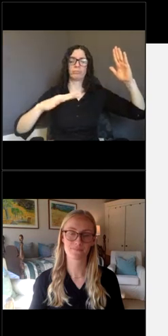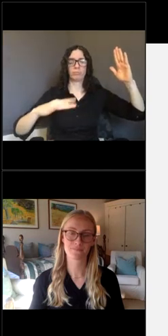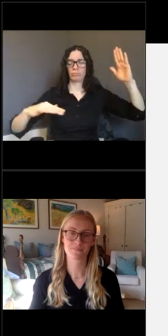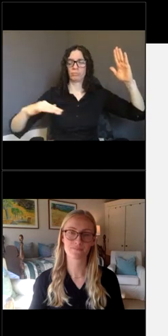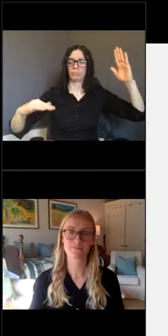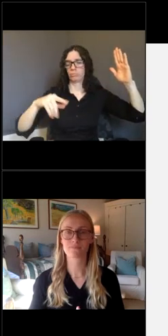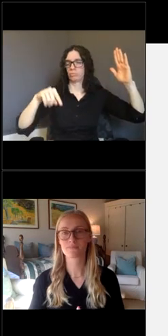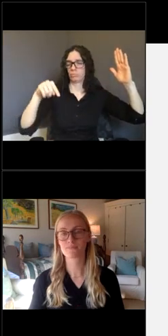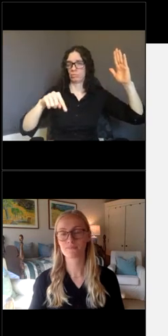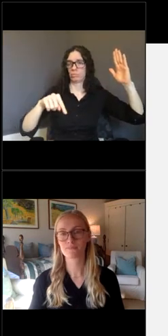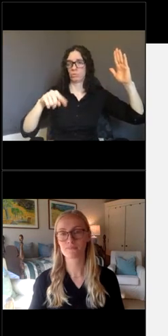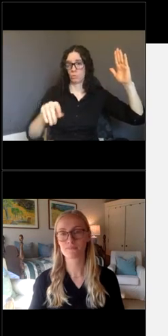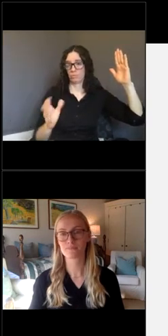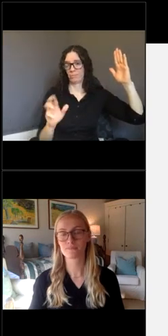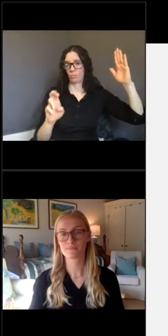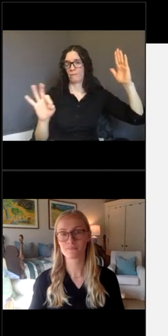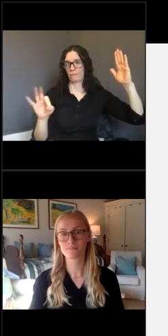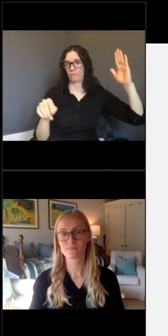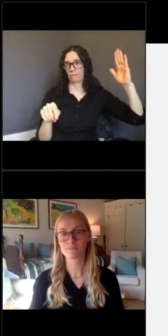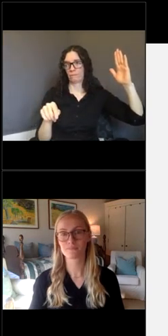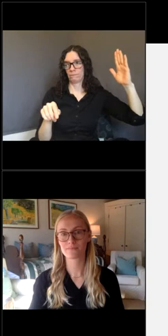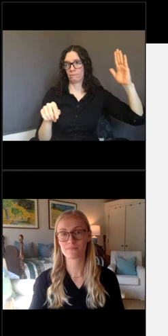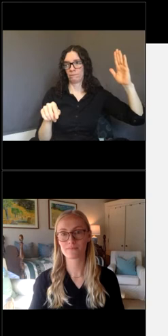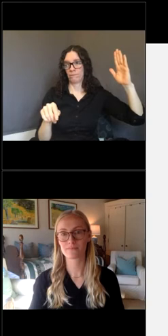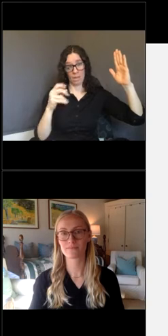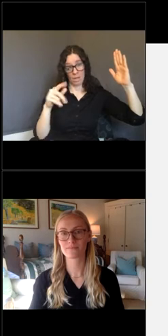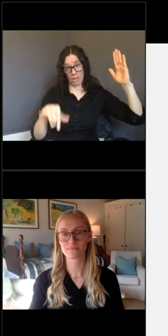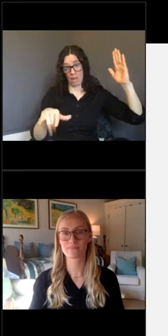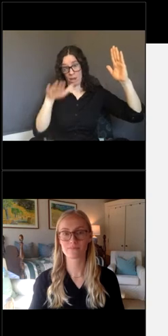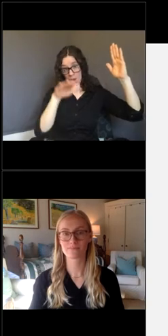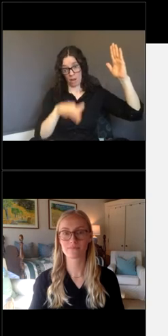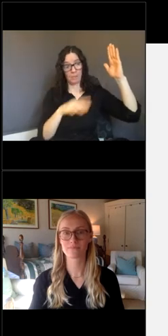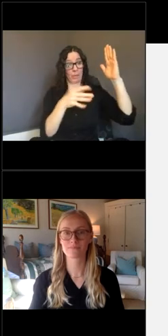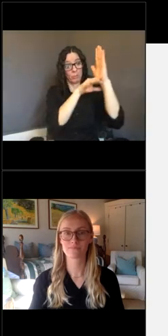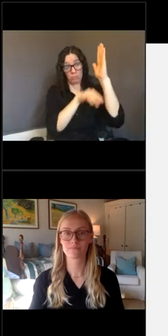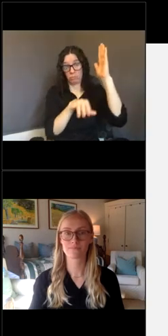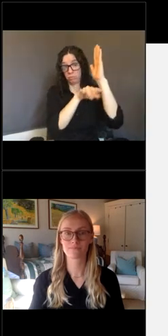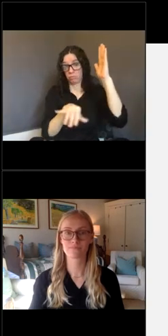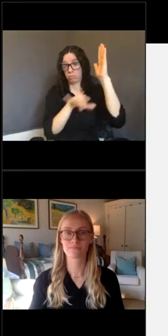that that stream or underground water may have in between.